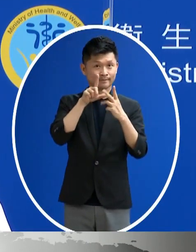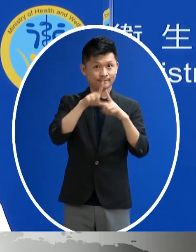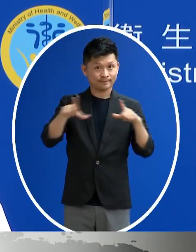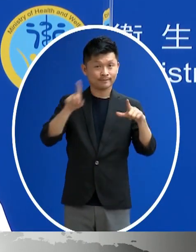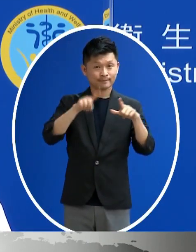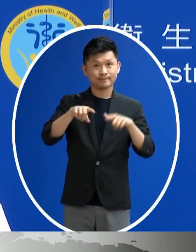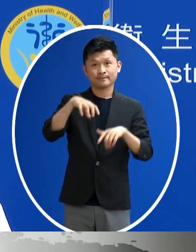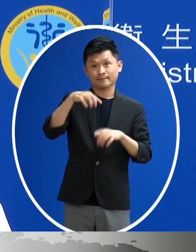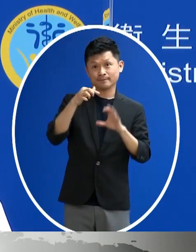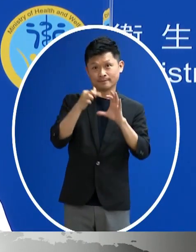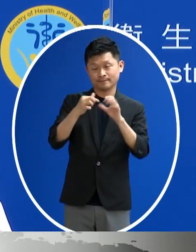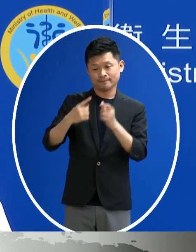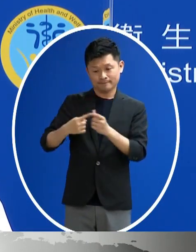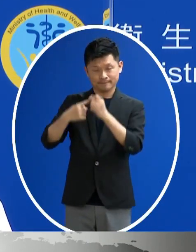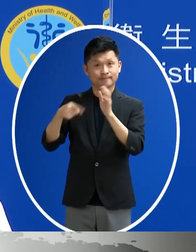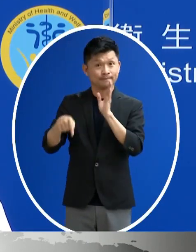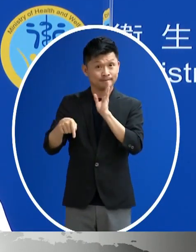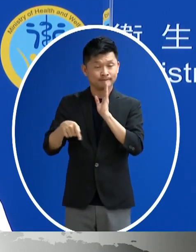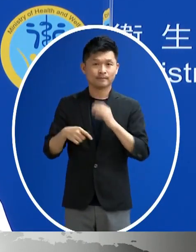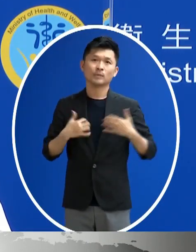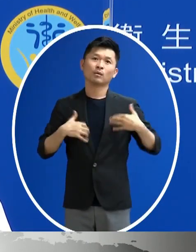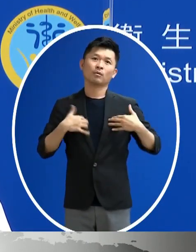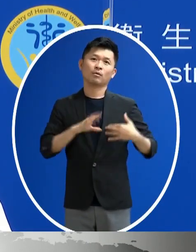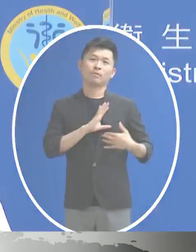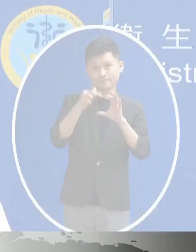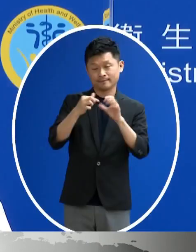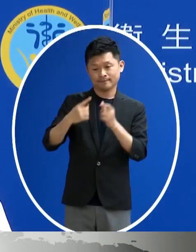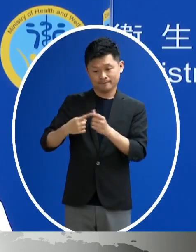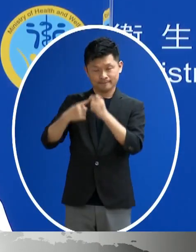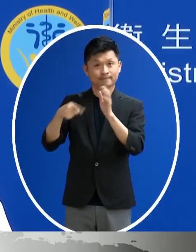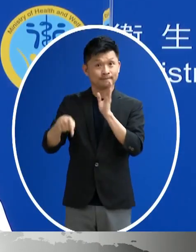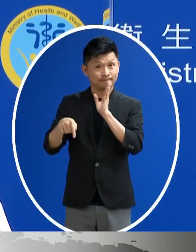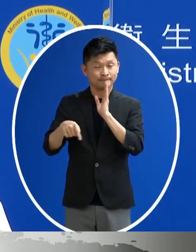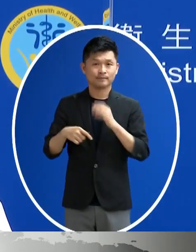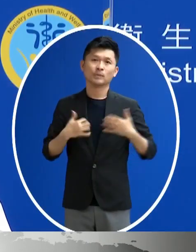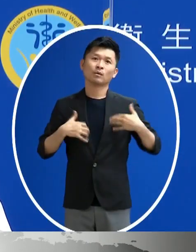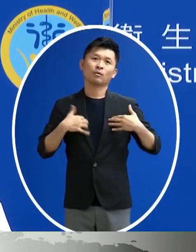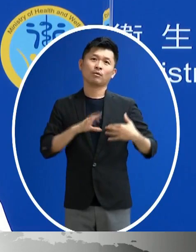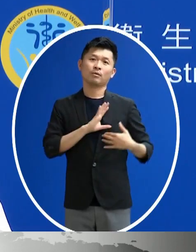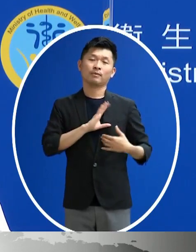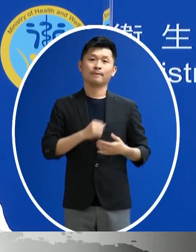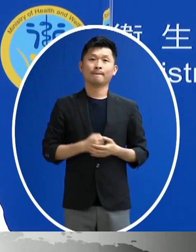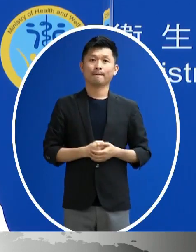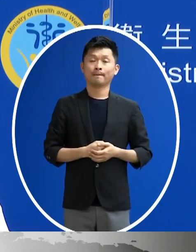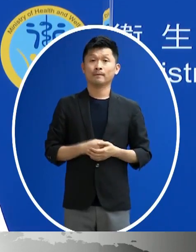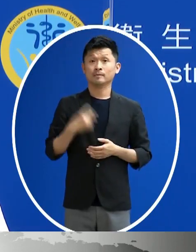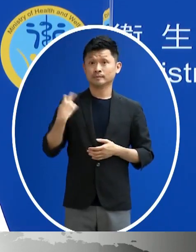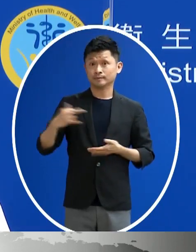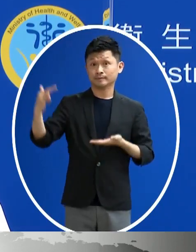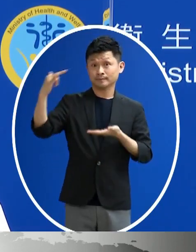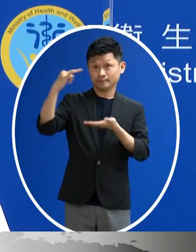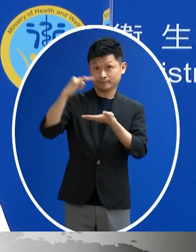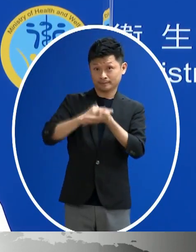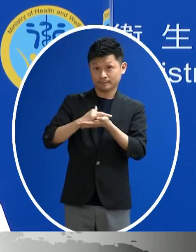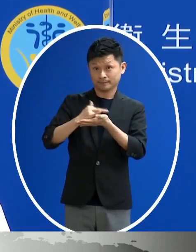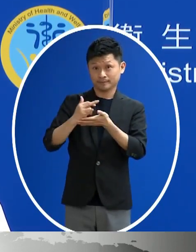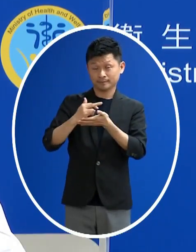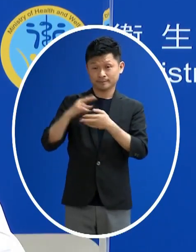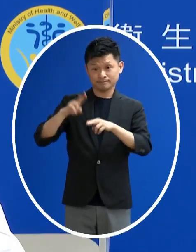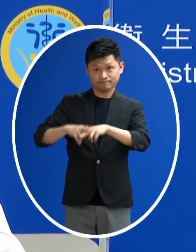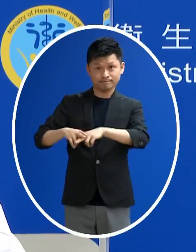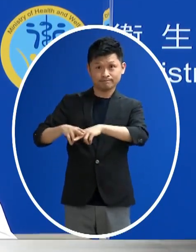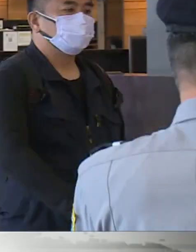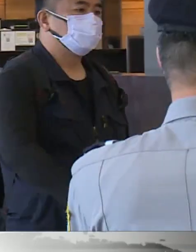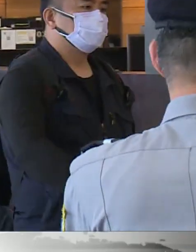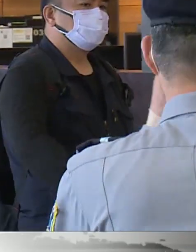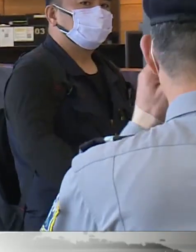Indeed, it is the first of its kind in the Asia-Pacific region, and we are thrilled about it. As for the opening of our borders, this is a new approach for